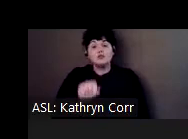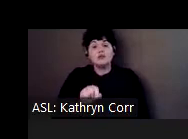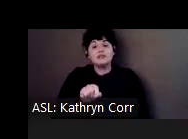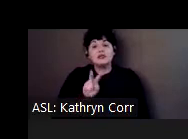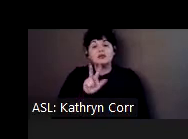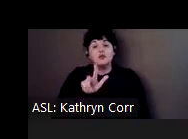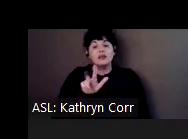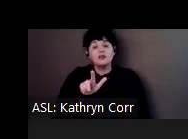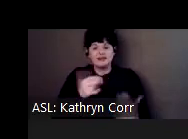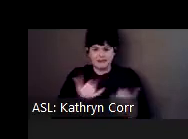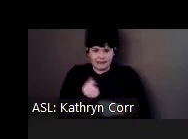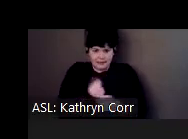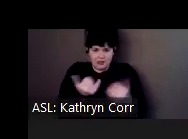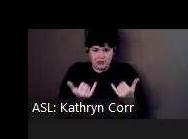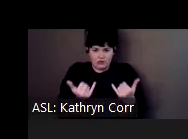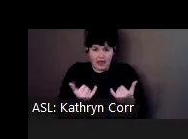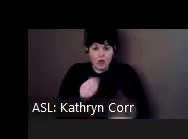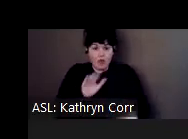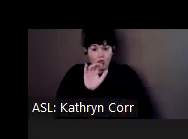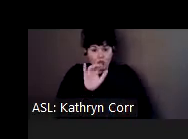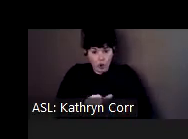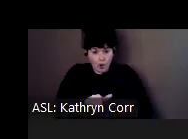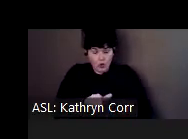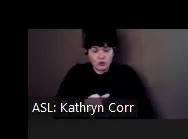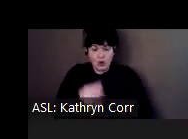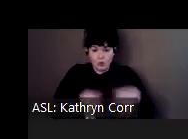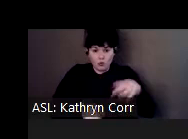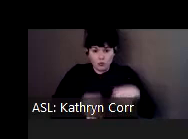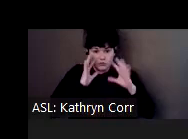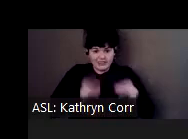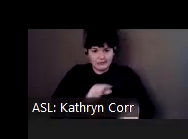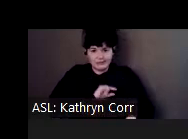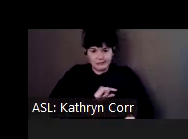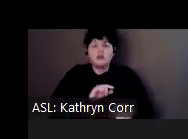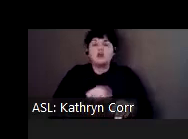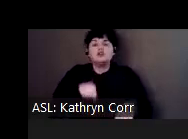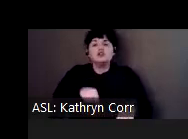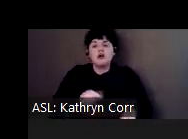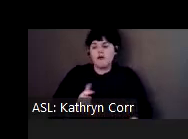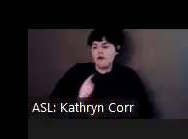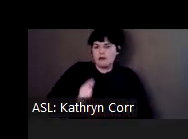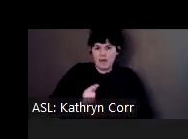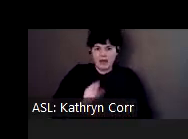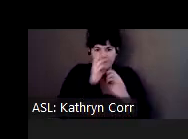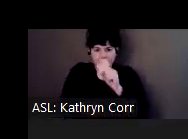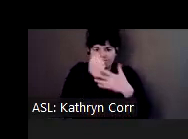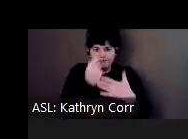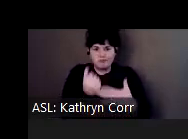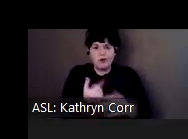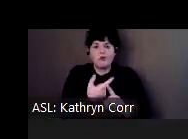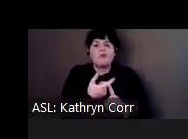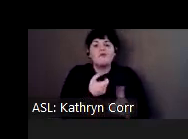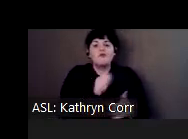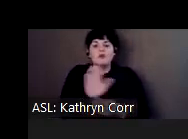these convictions should automatically be removed from your record. That process is supposed to start, is